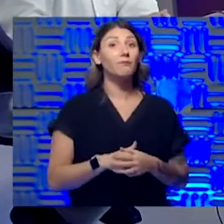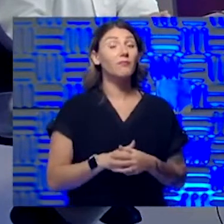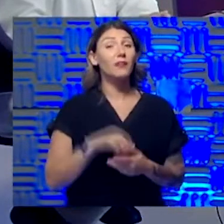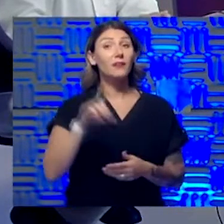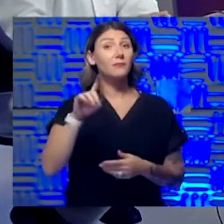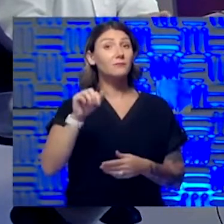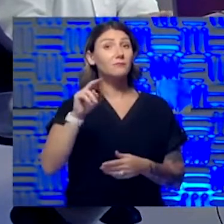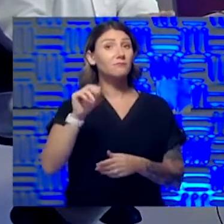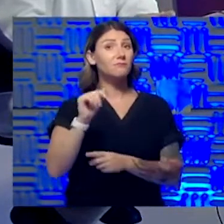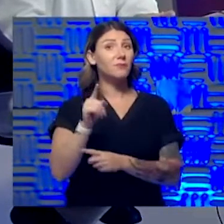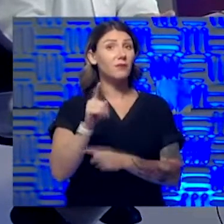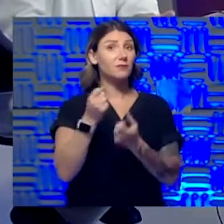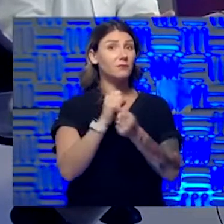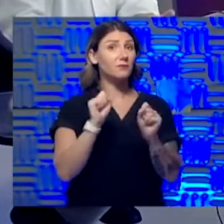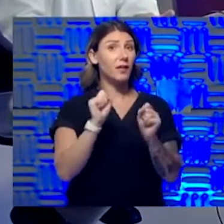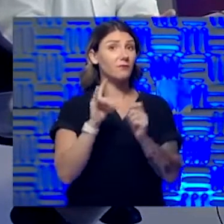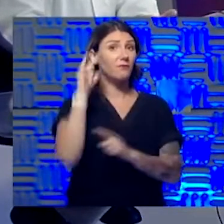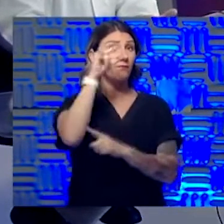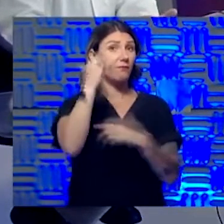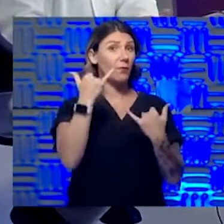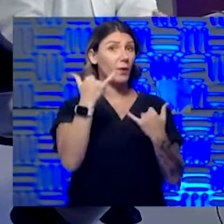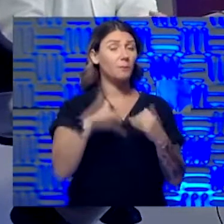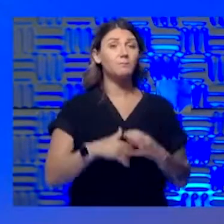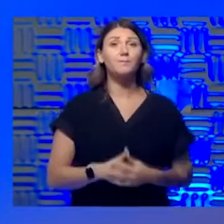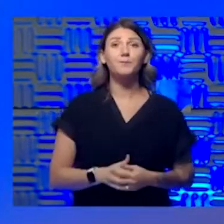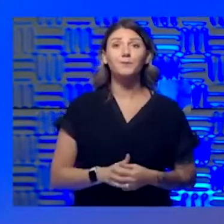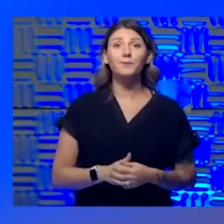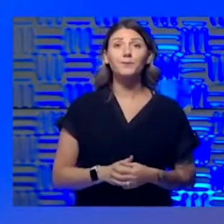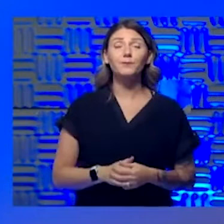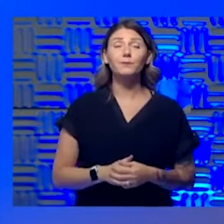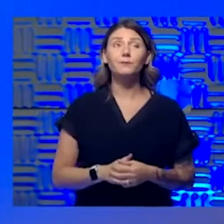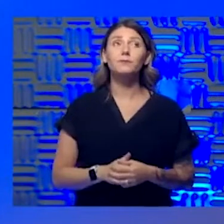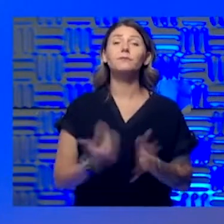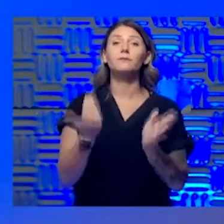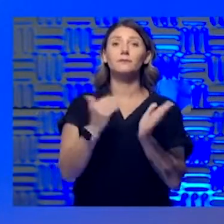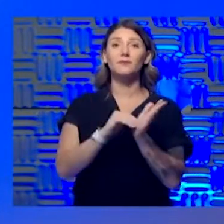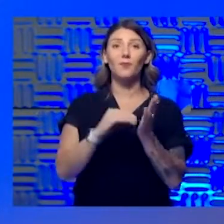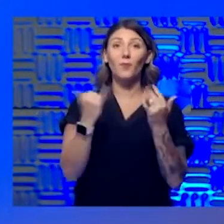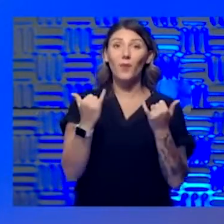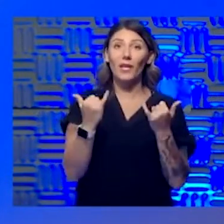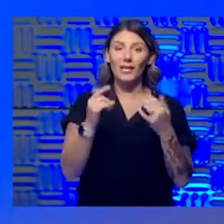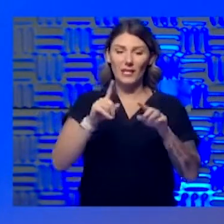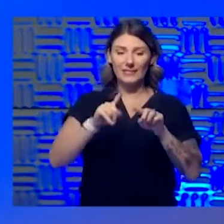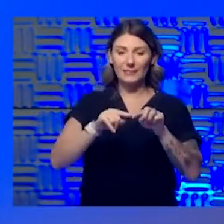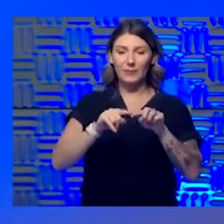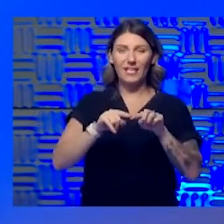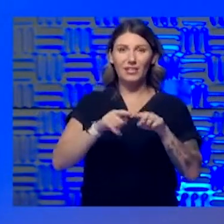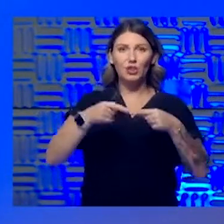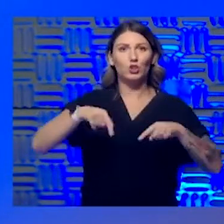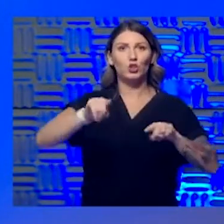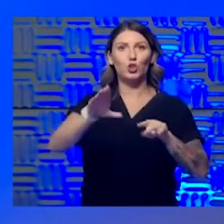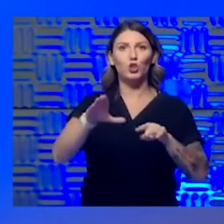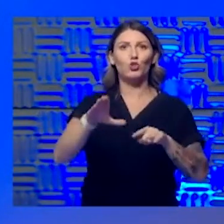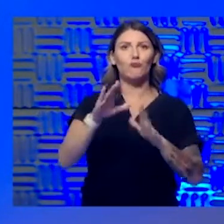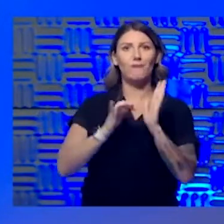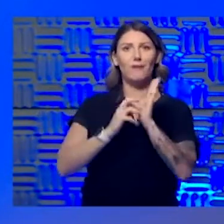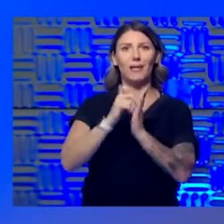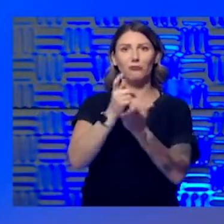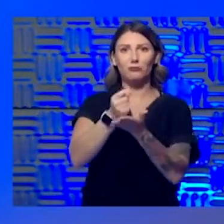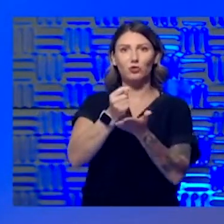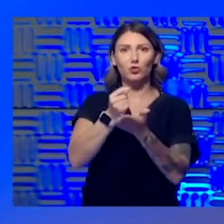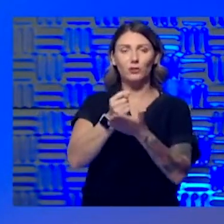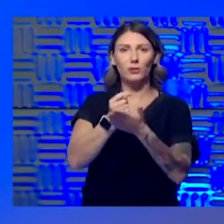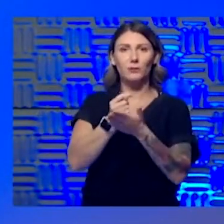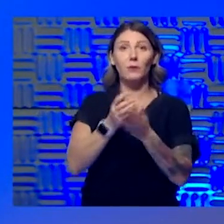fly at all right now? I think, again, right now, depending on where you're at and what area you're at, you